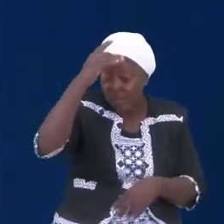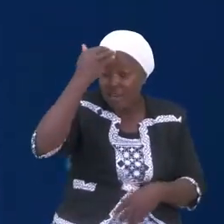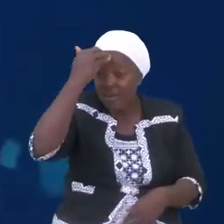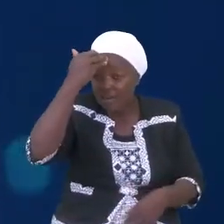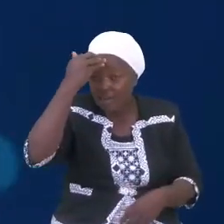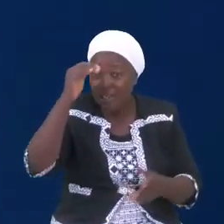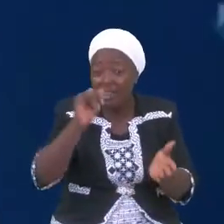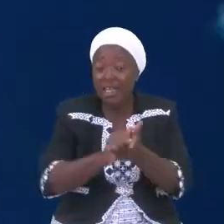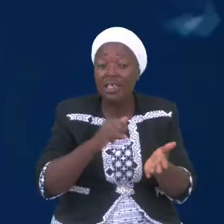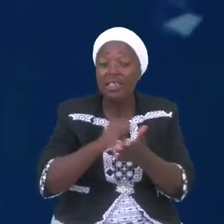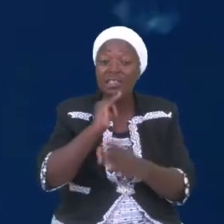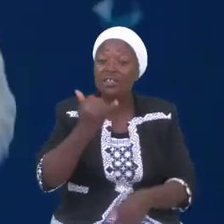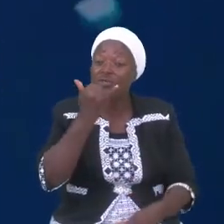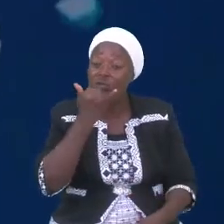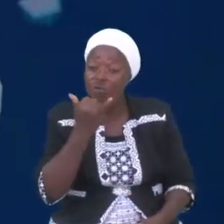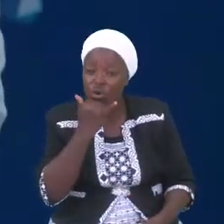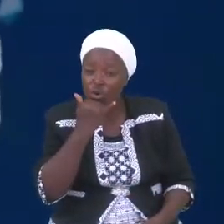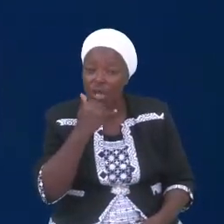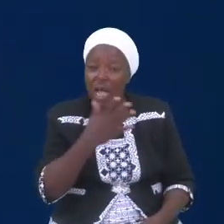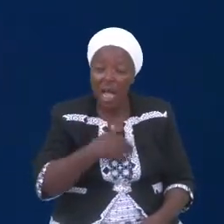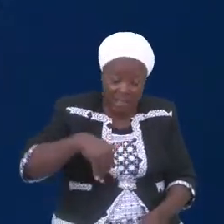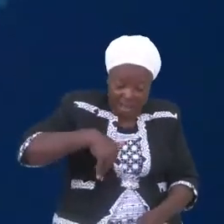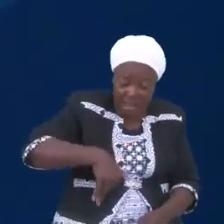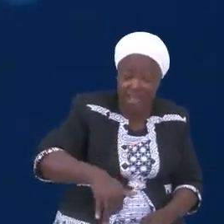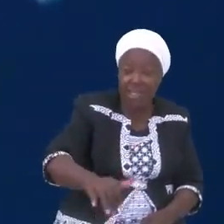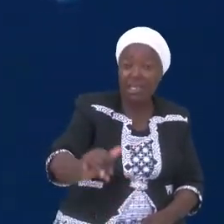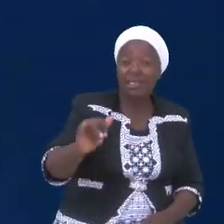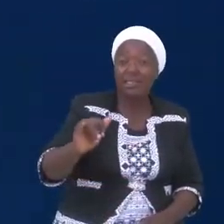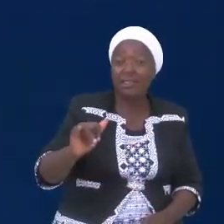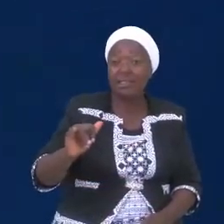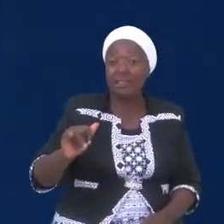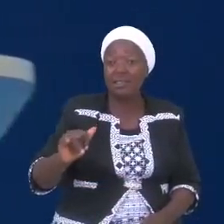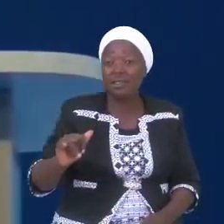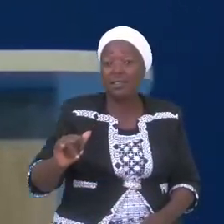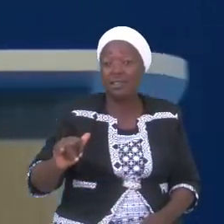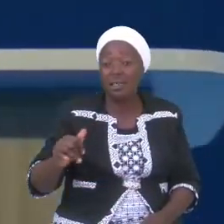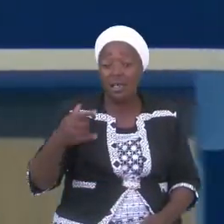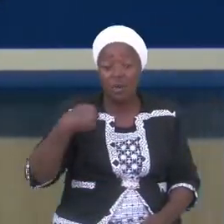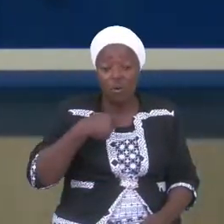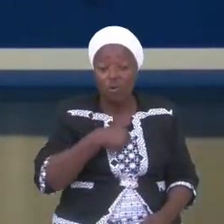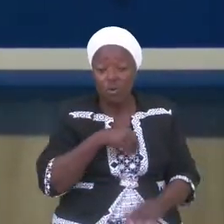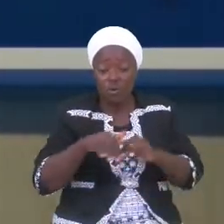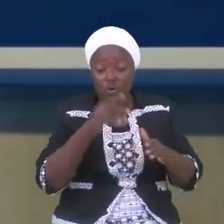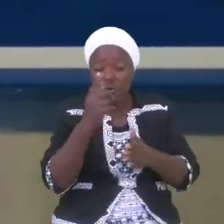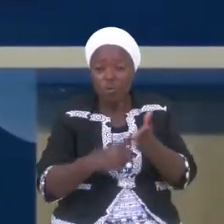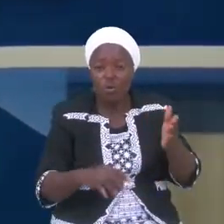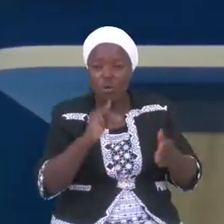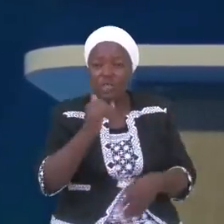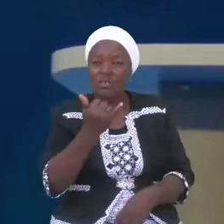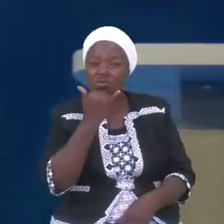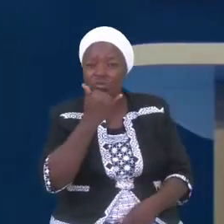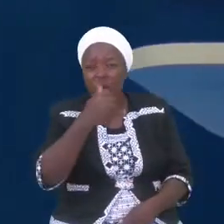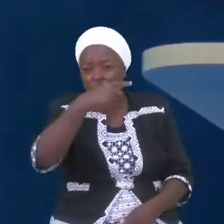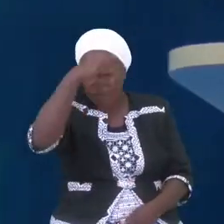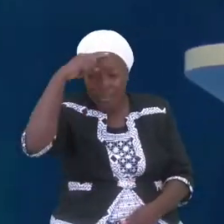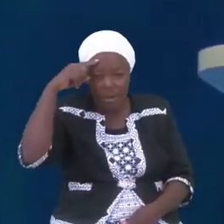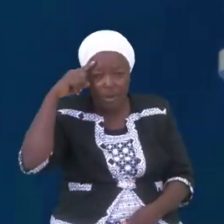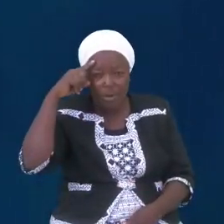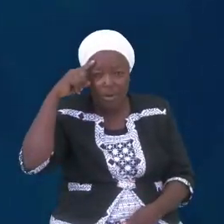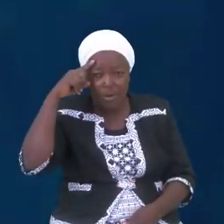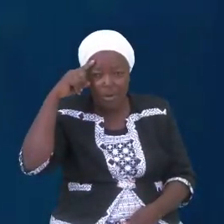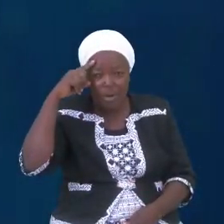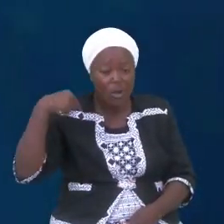wrong. And yet, we do what is wrong because